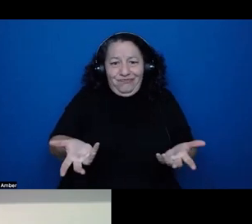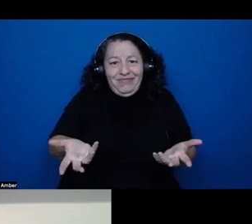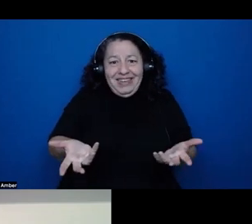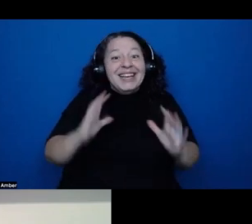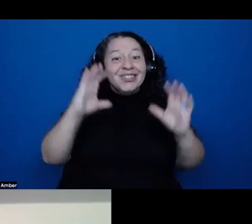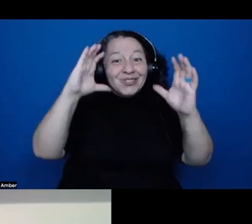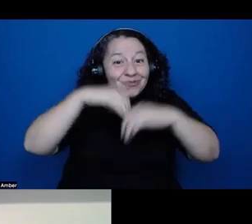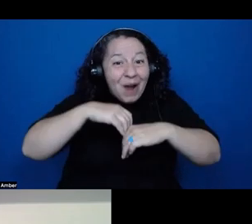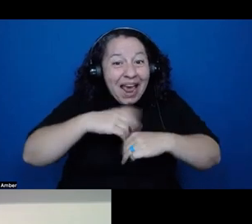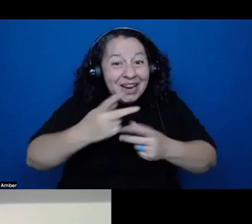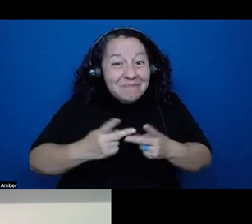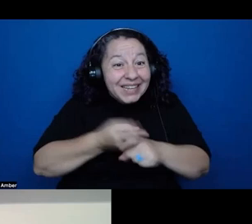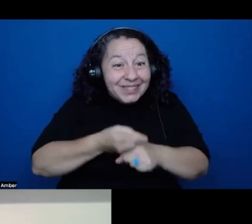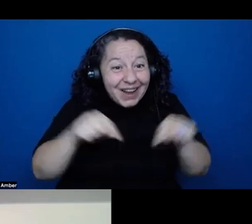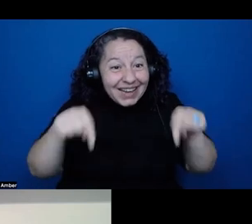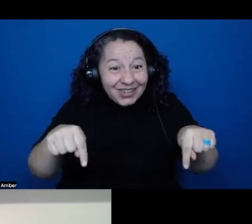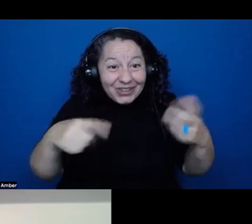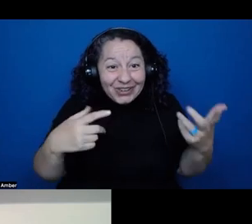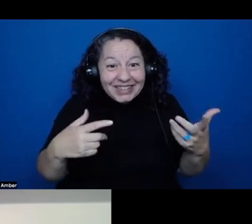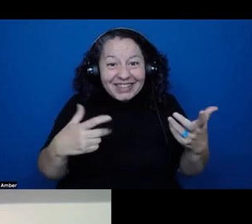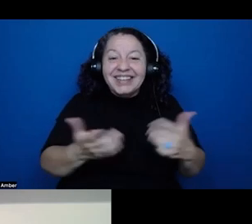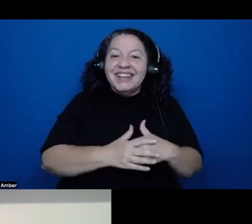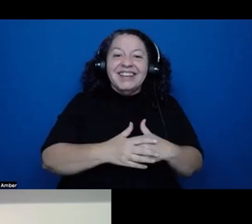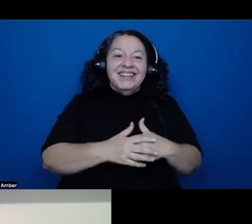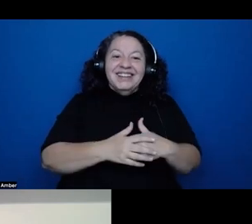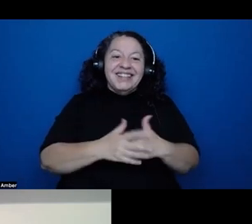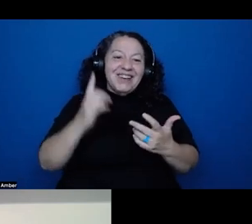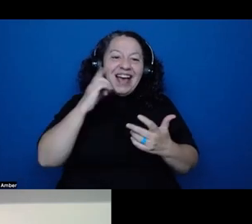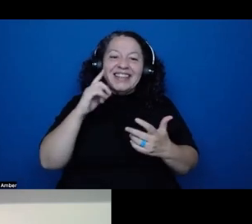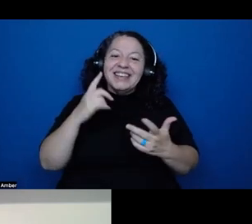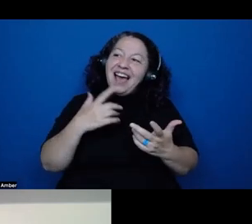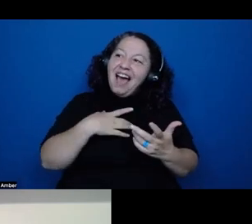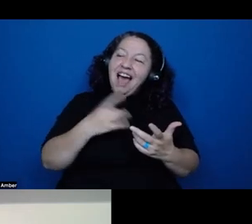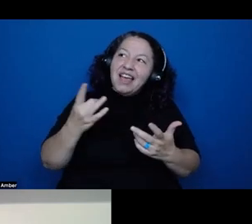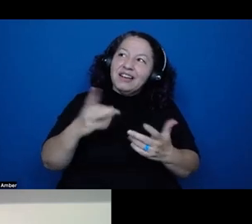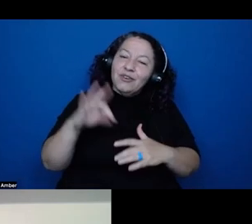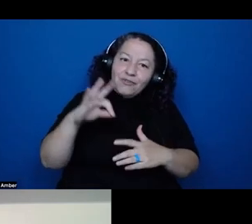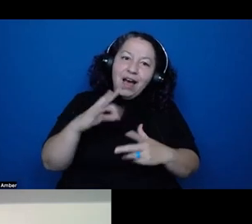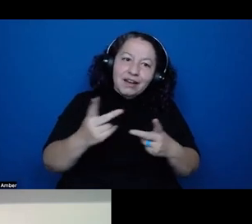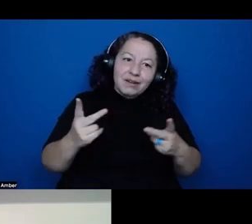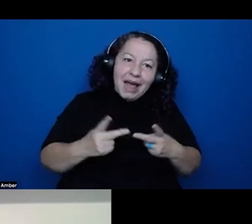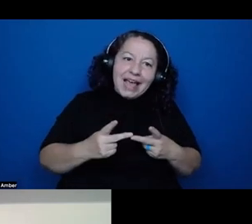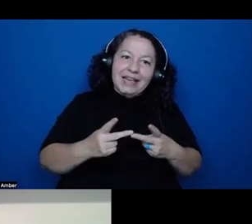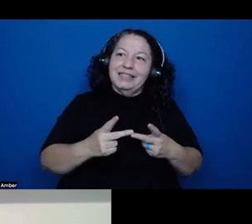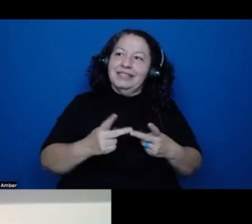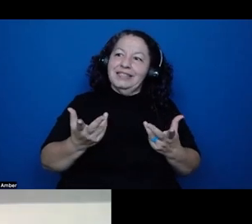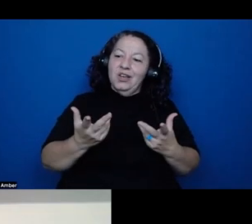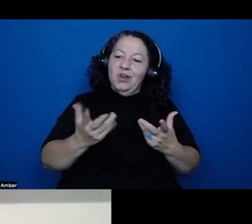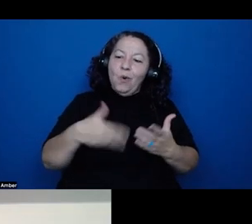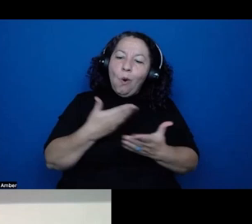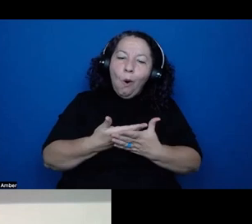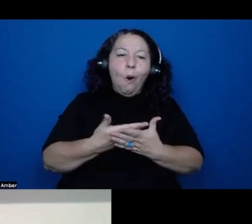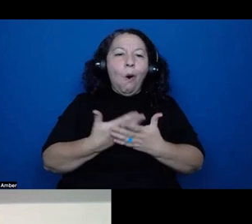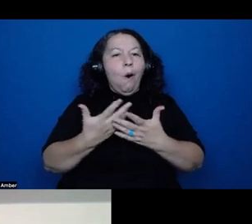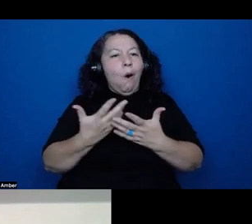strange place as well. And so I think I like to find places where everybody or all the frameworks can live